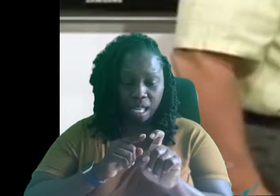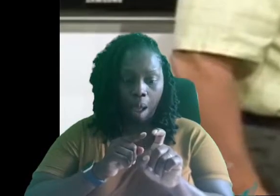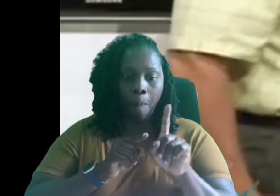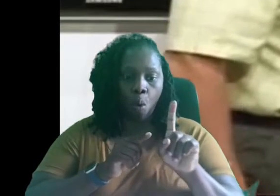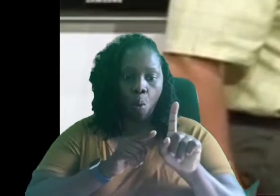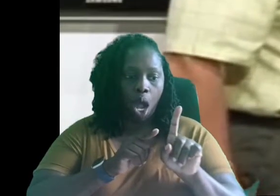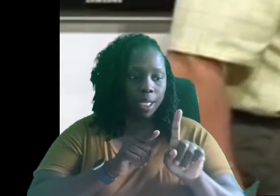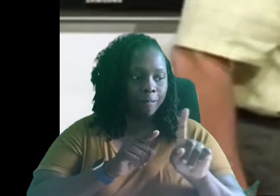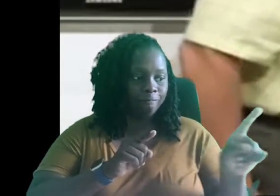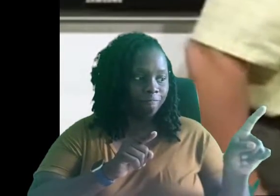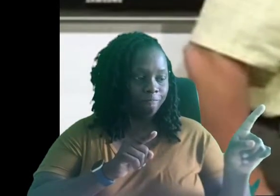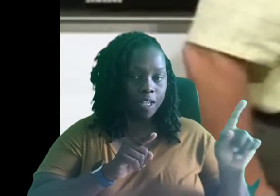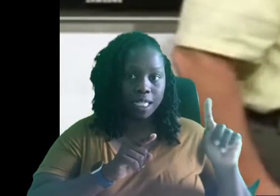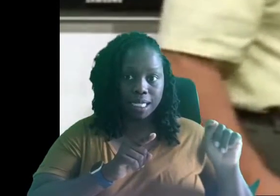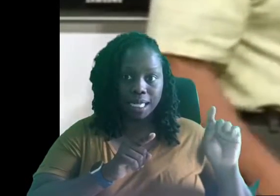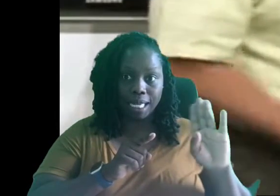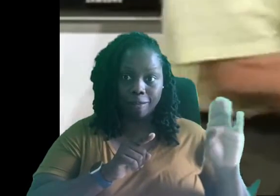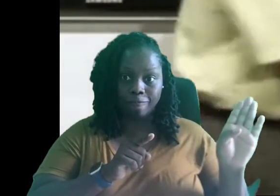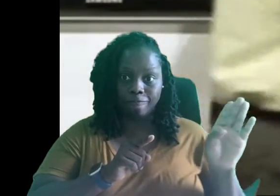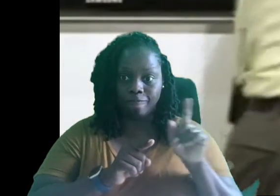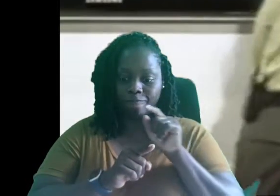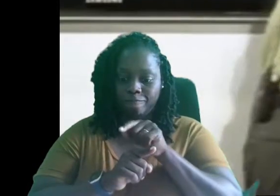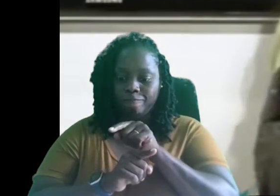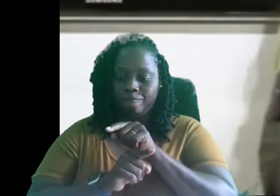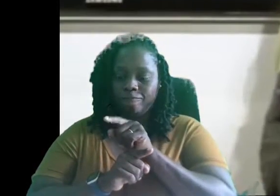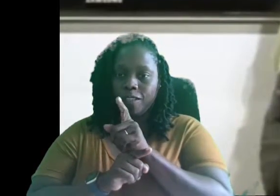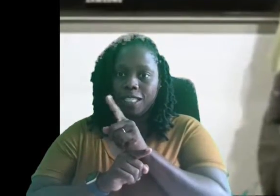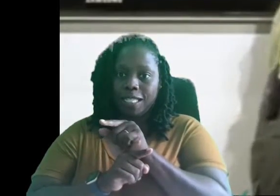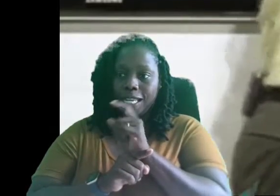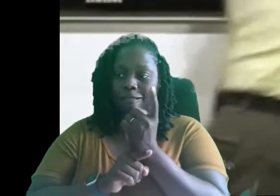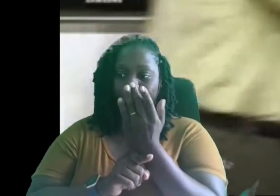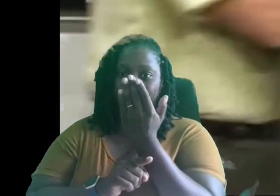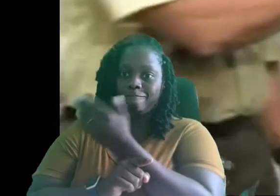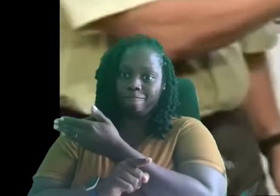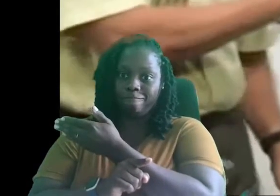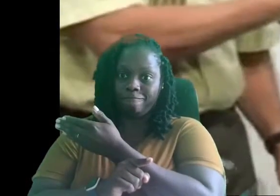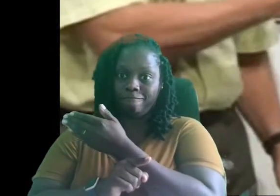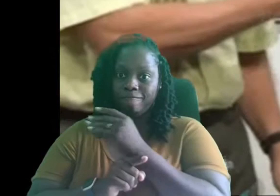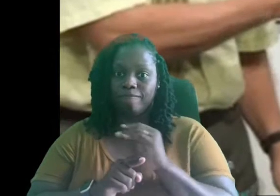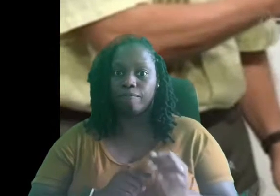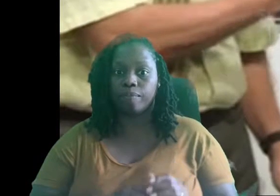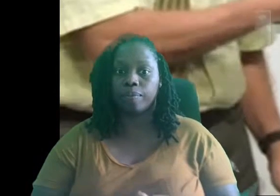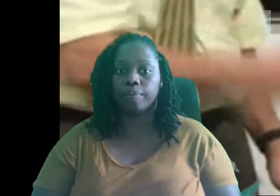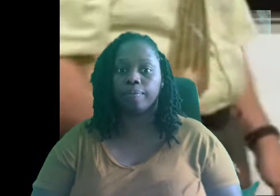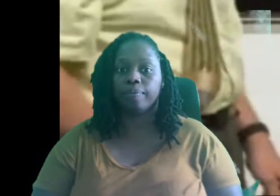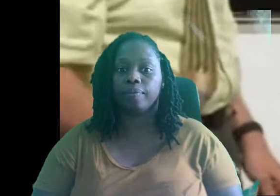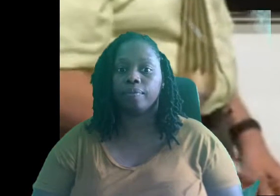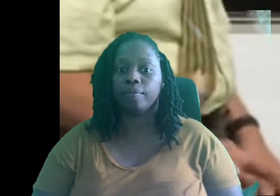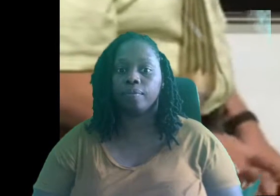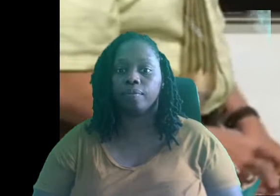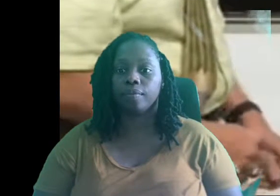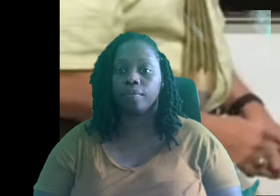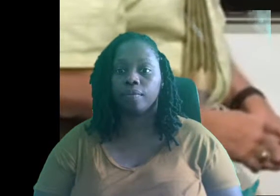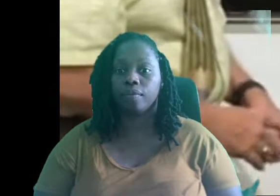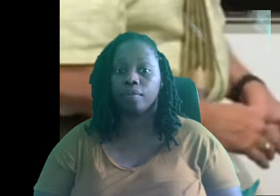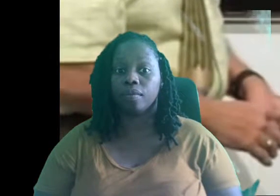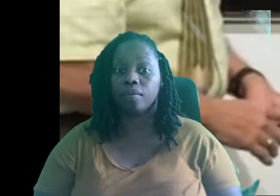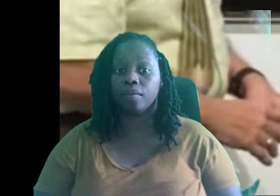x, but one of them goes in the z direction and the other one goes in the t direction. Okay?